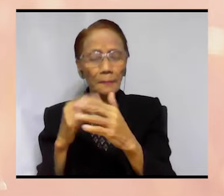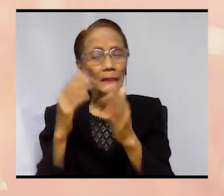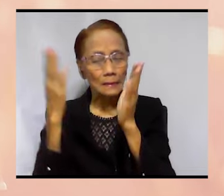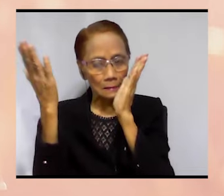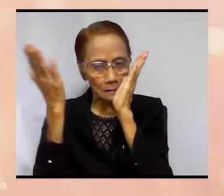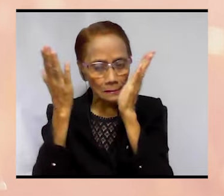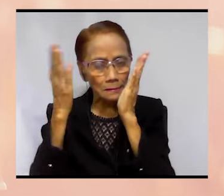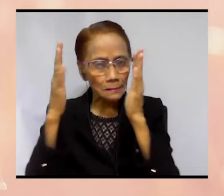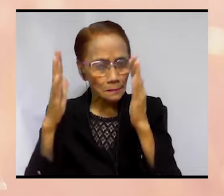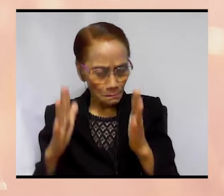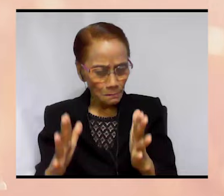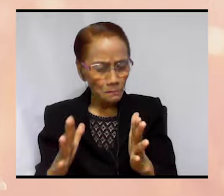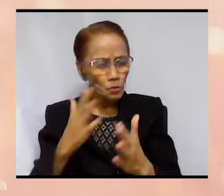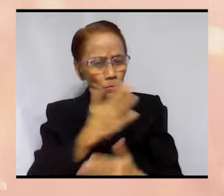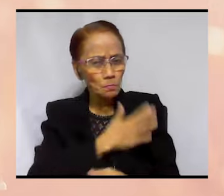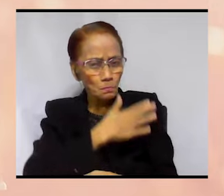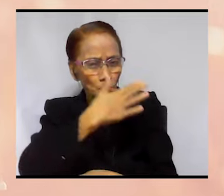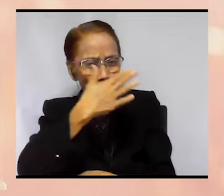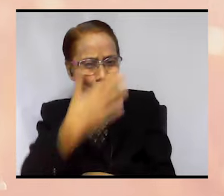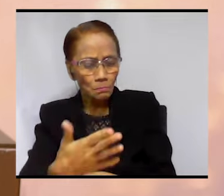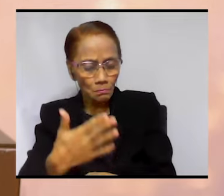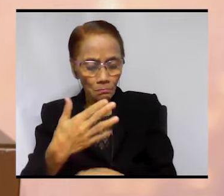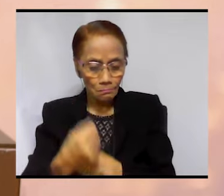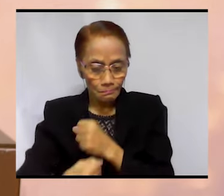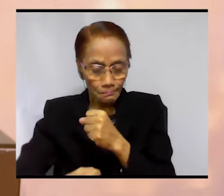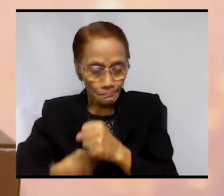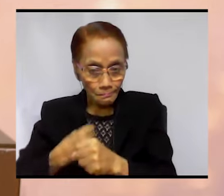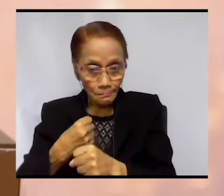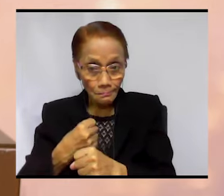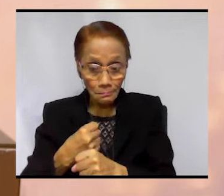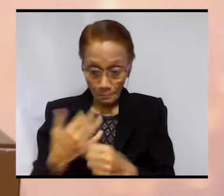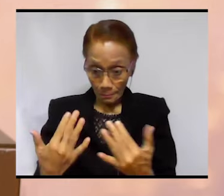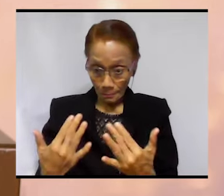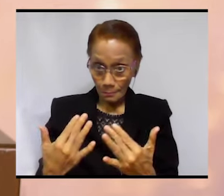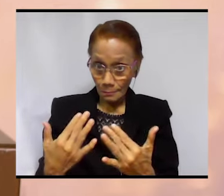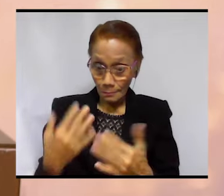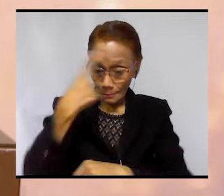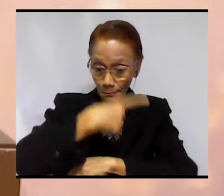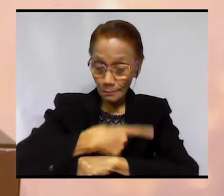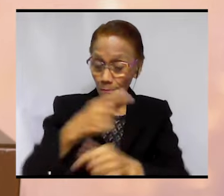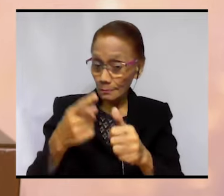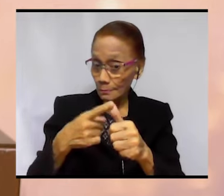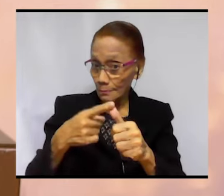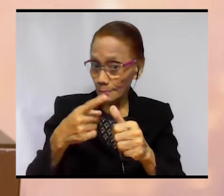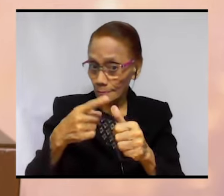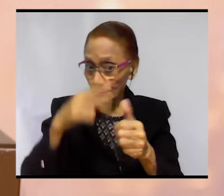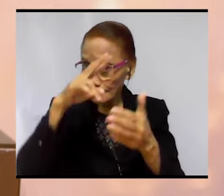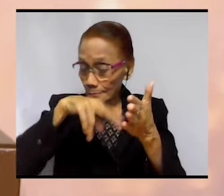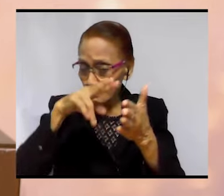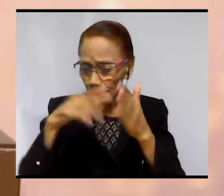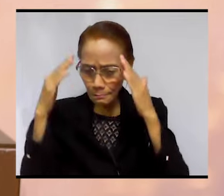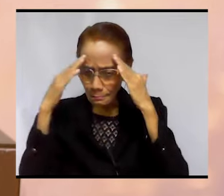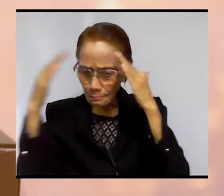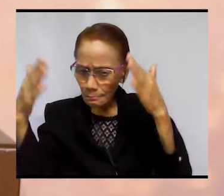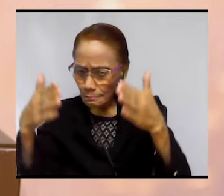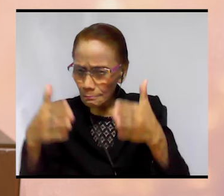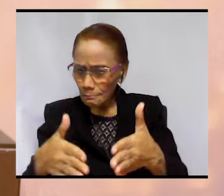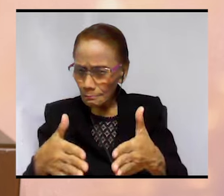servant who is willing to suffer. And today's first reading focuses on one of those